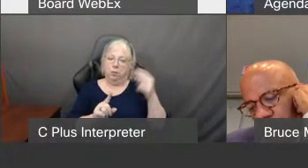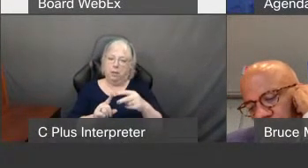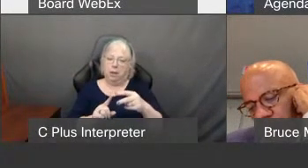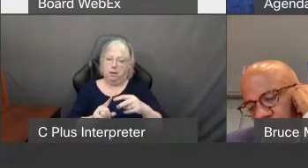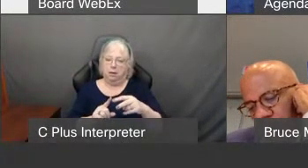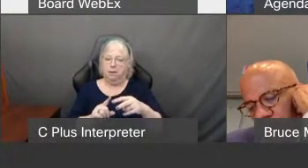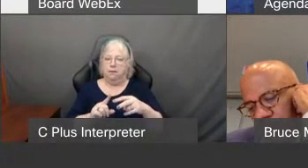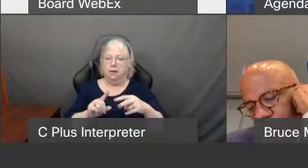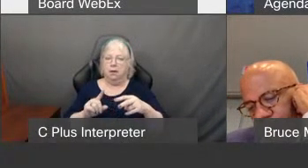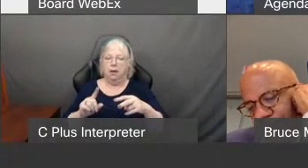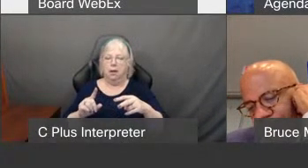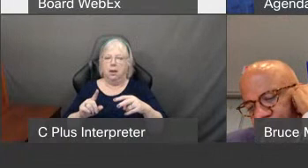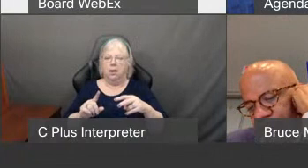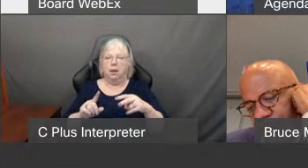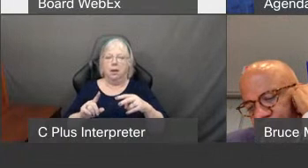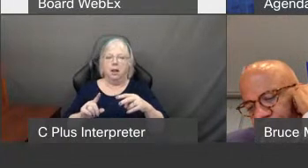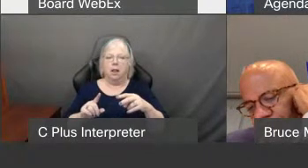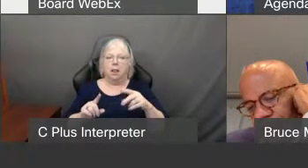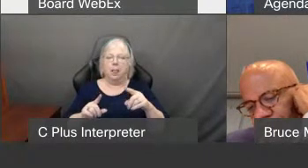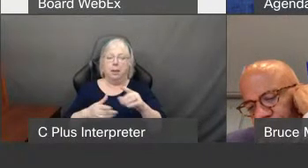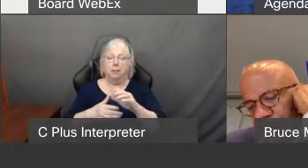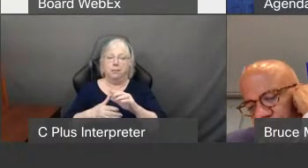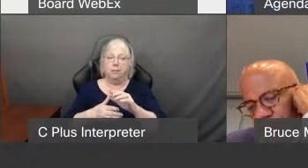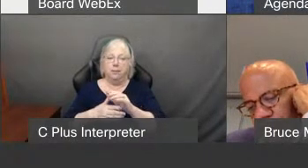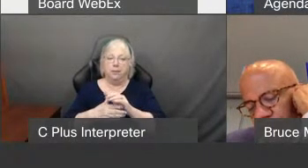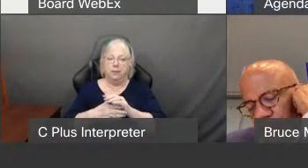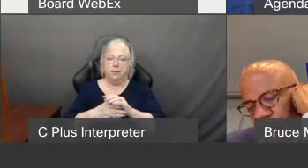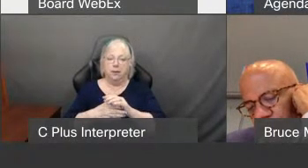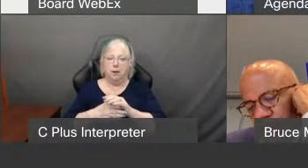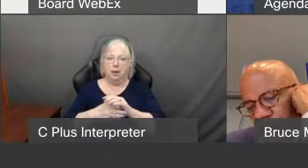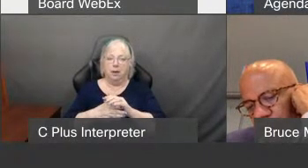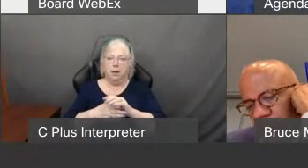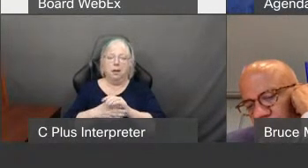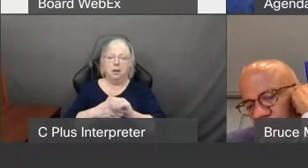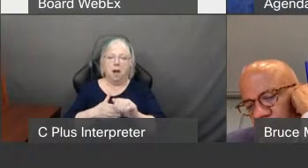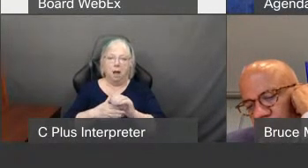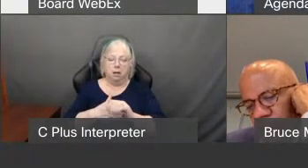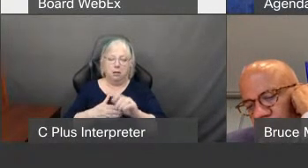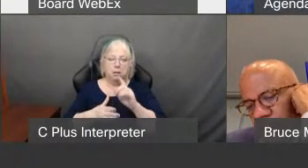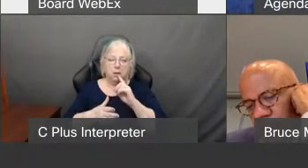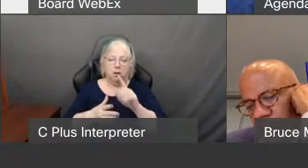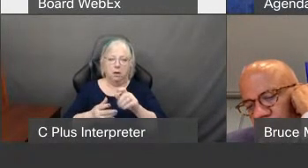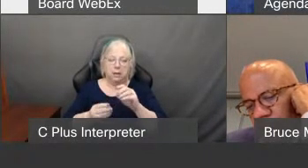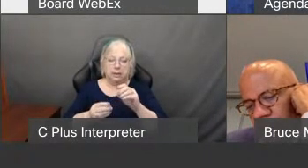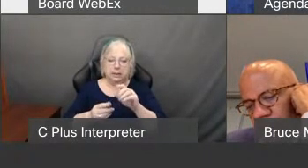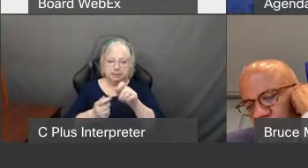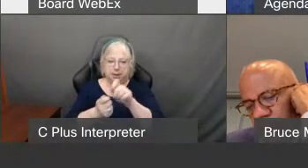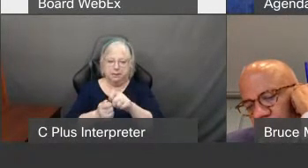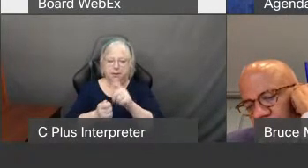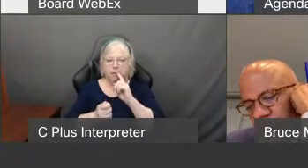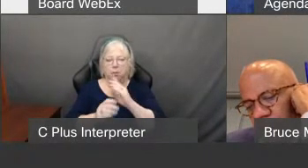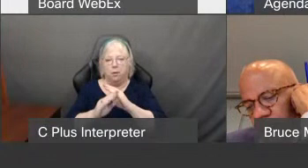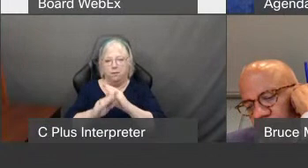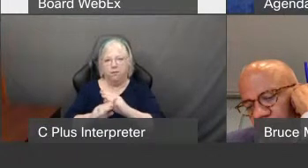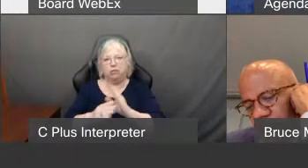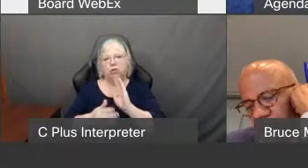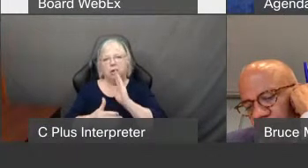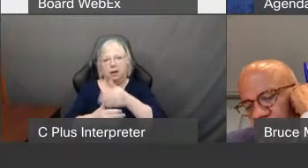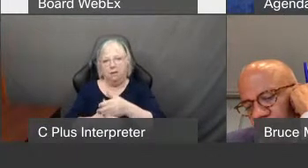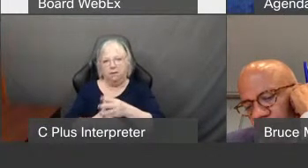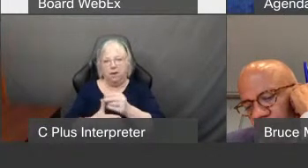in. Those dollars, as well as Director Richardson, those dollars are specifically for prevention, intervention, and